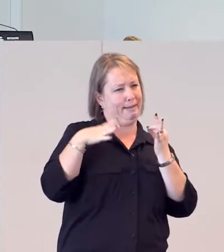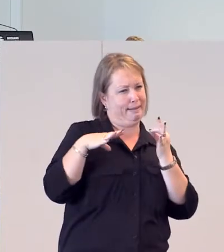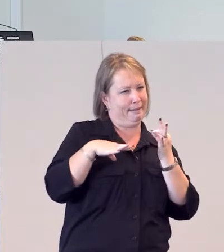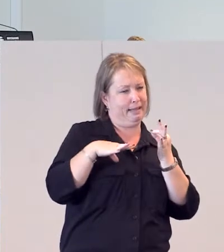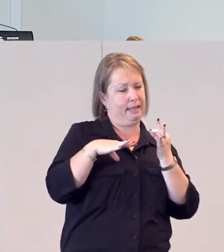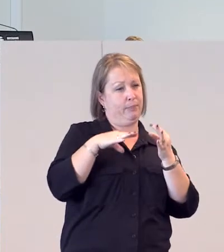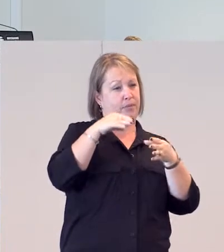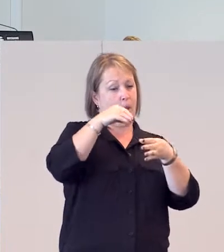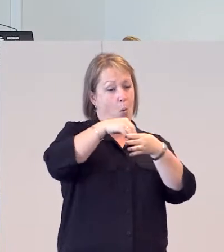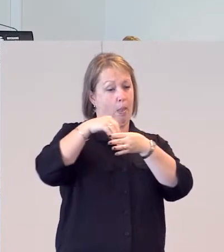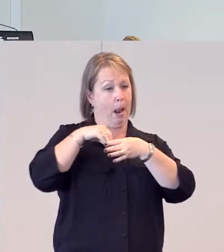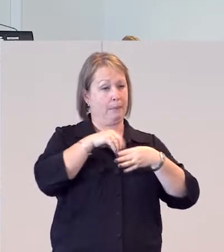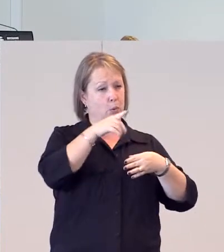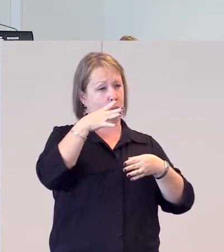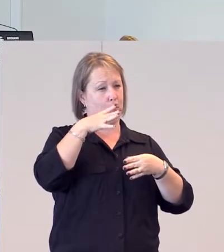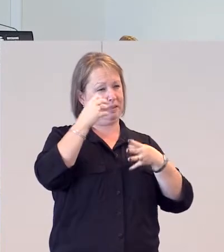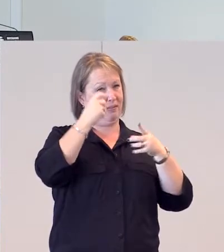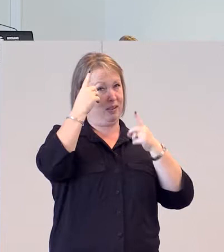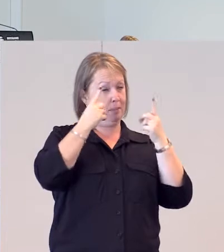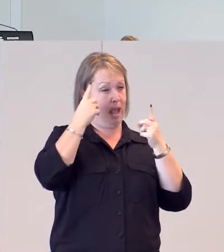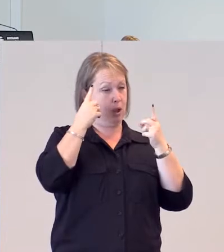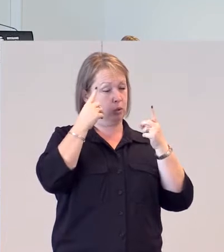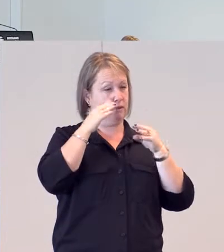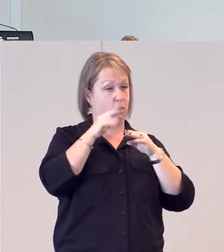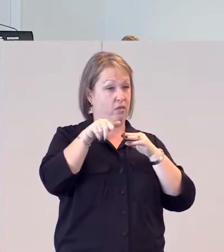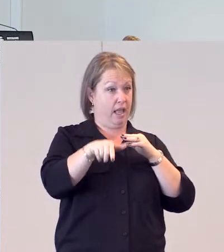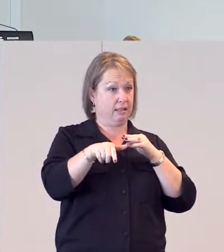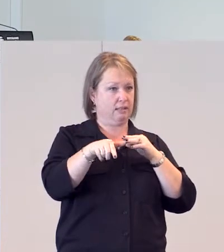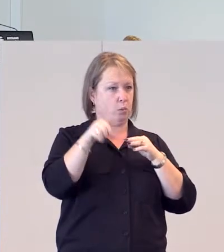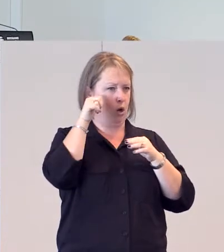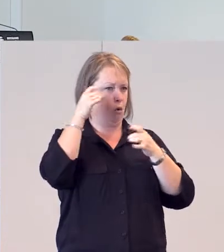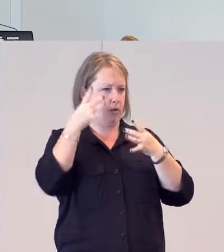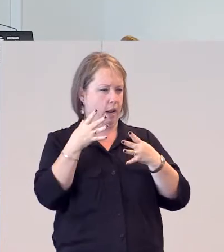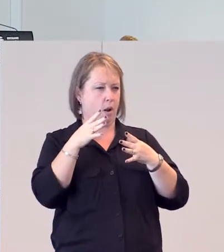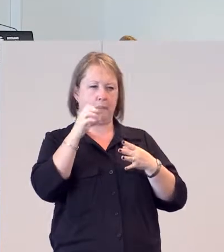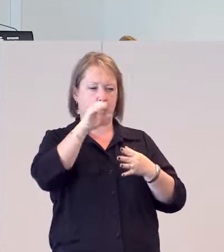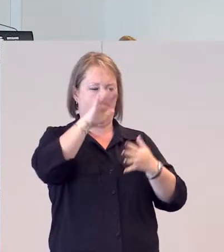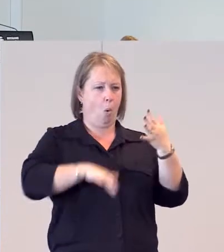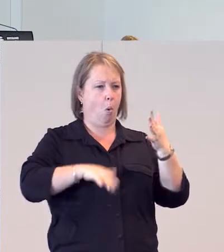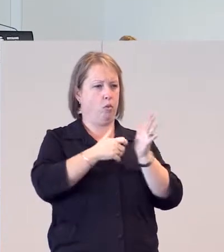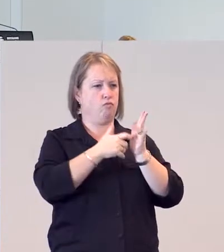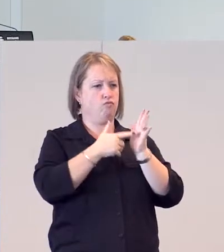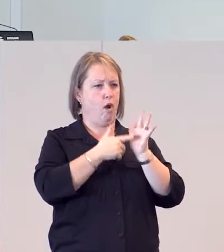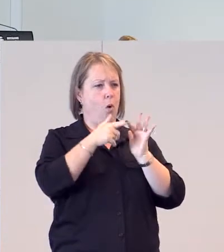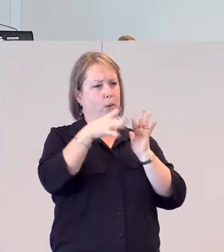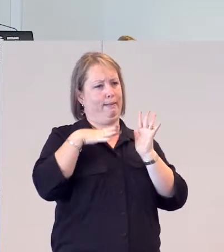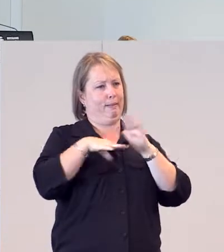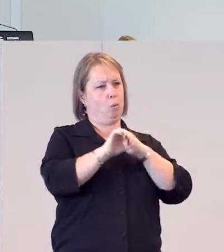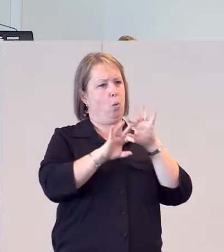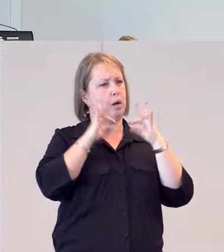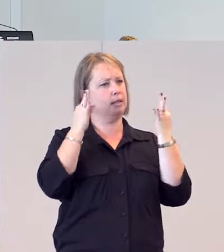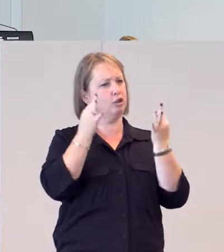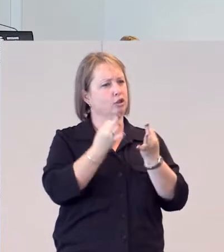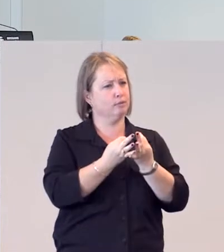need to think about in relation to that are, as has been identified, all of the roles that you will need across your